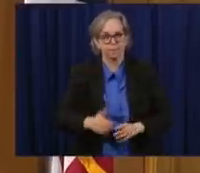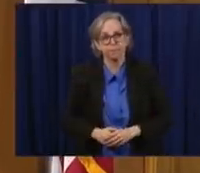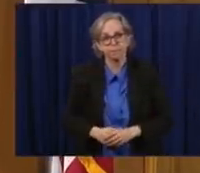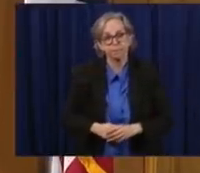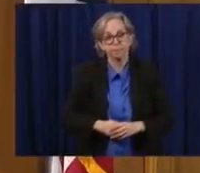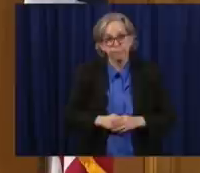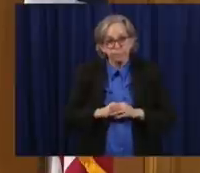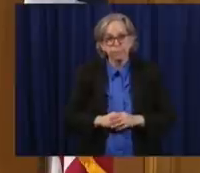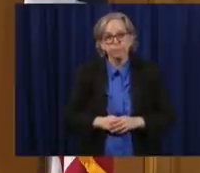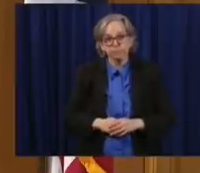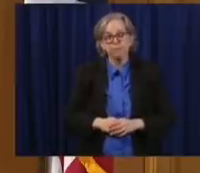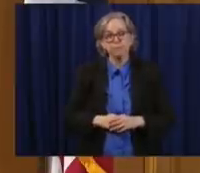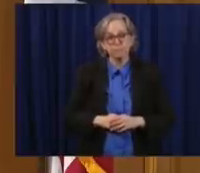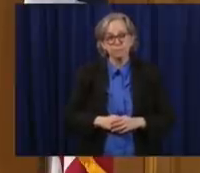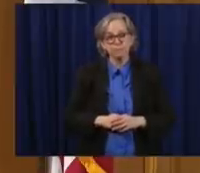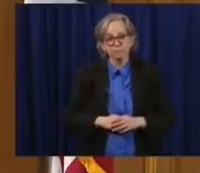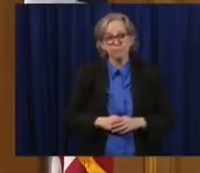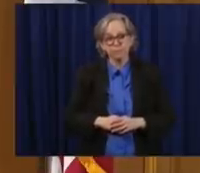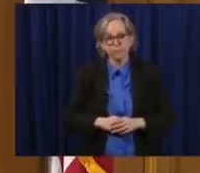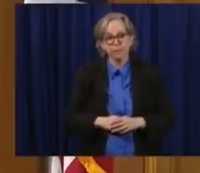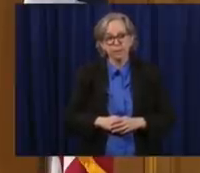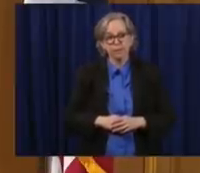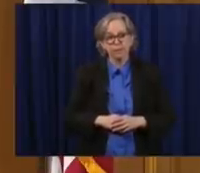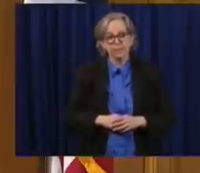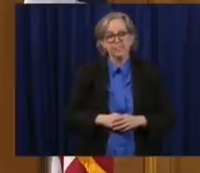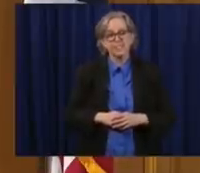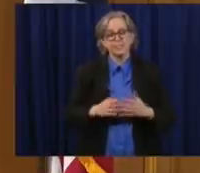I am today